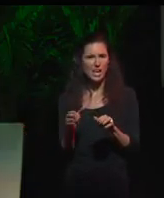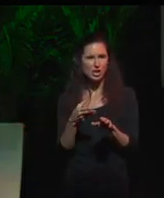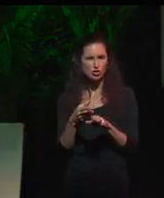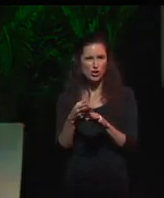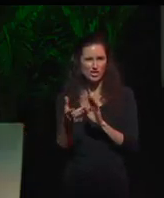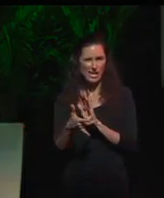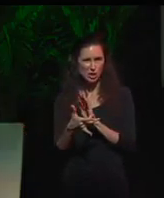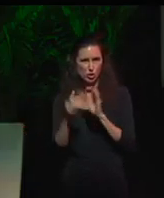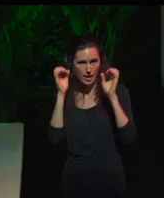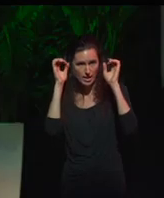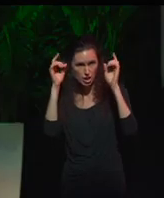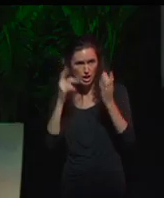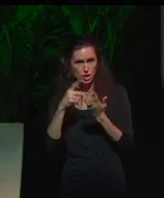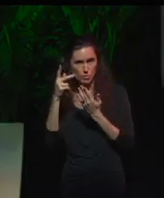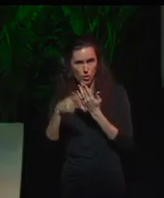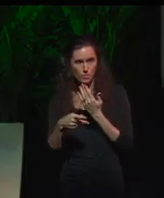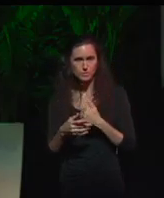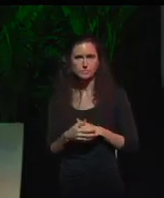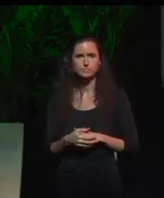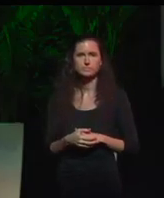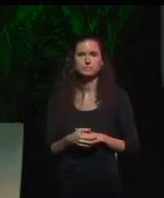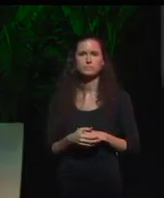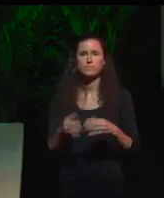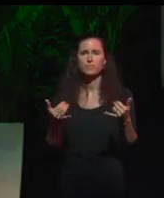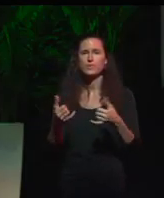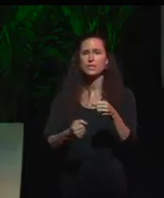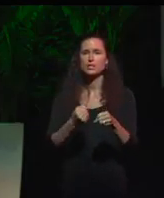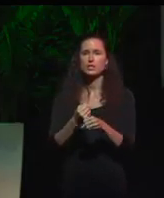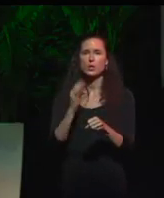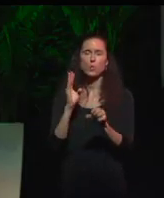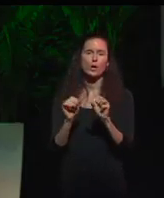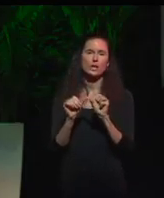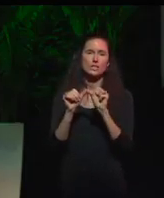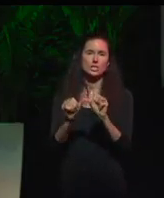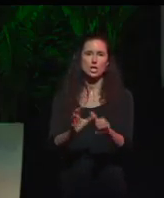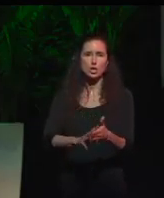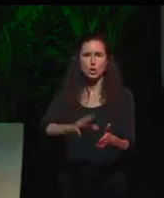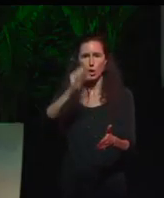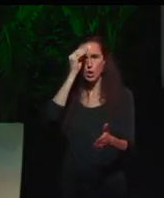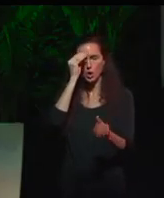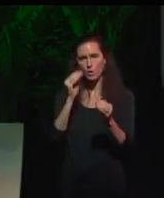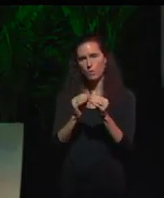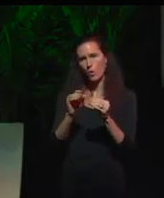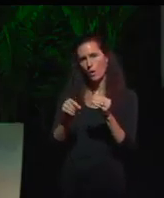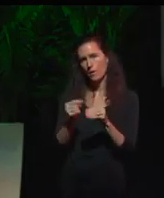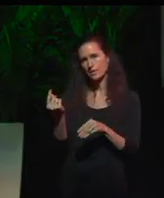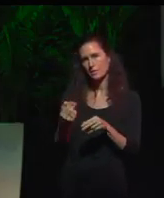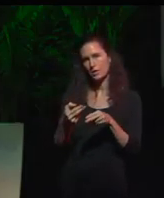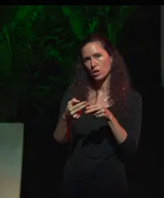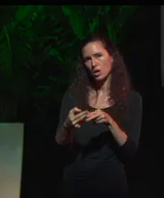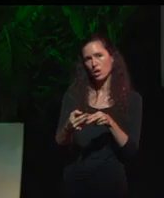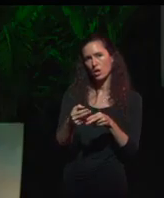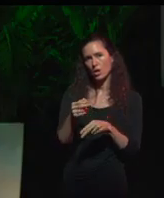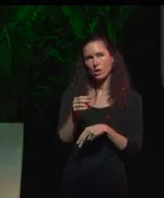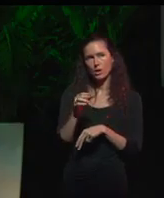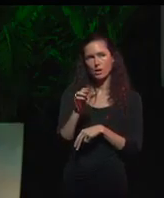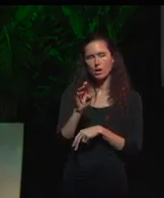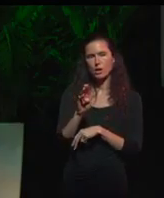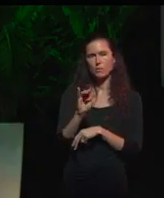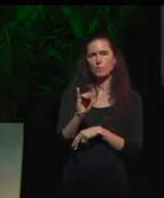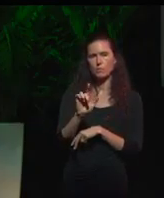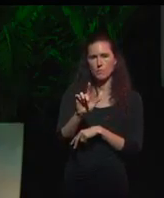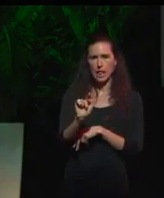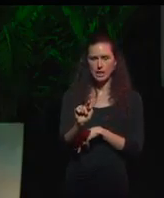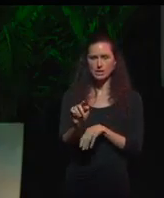programs. This year, we'll continue to learn much more about something called the BILT model,